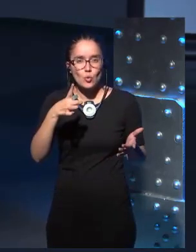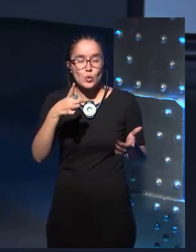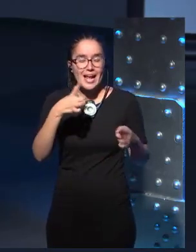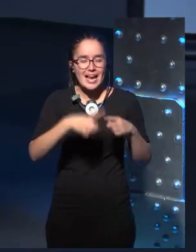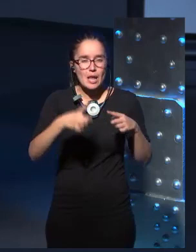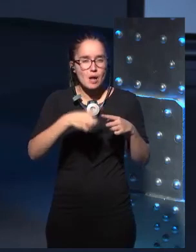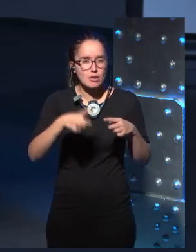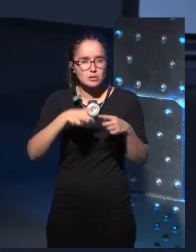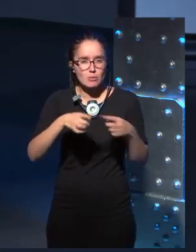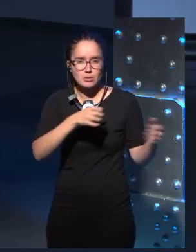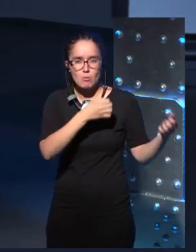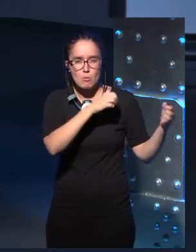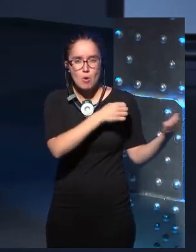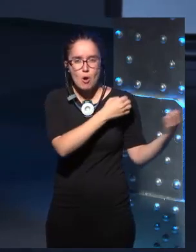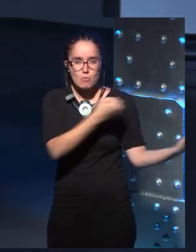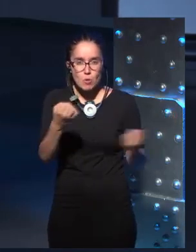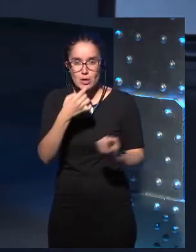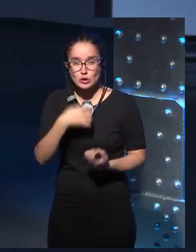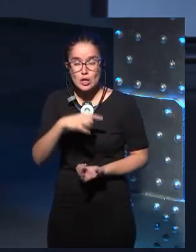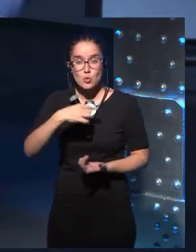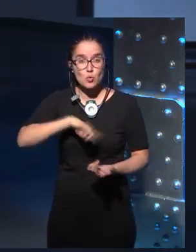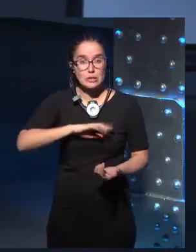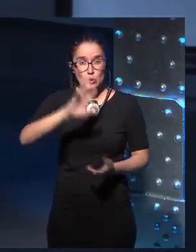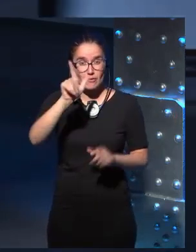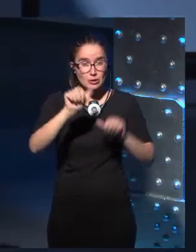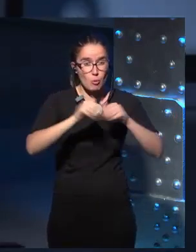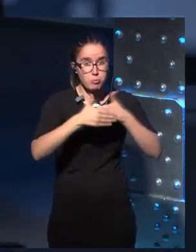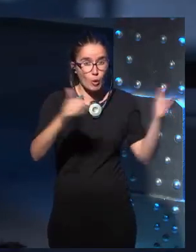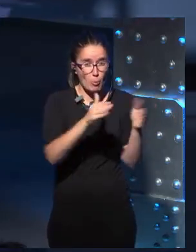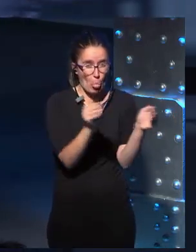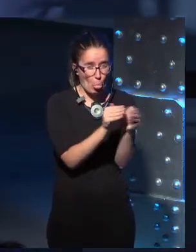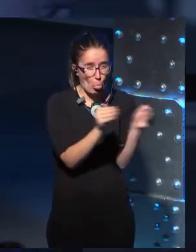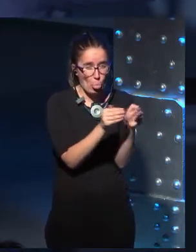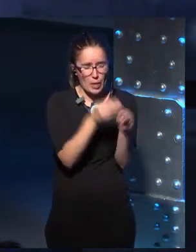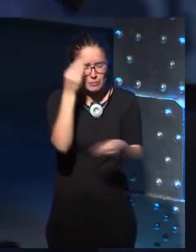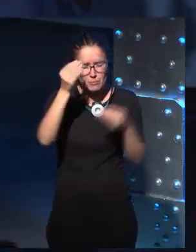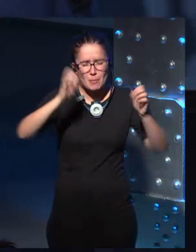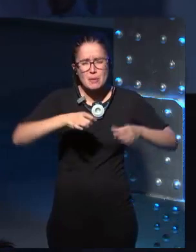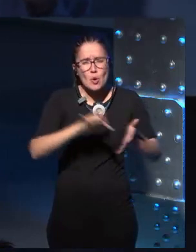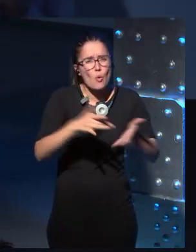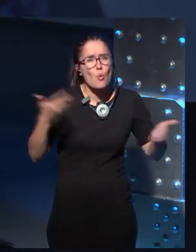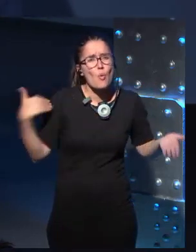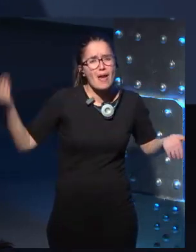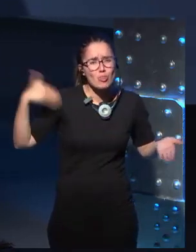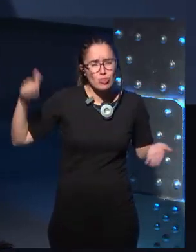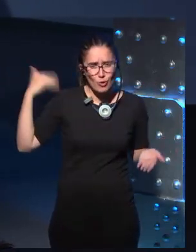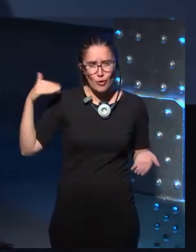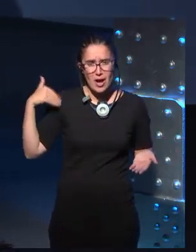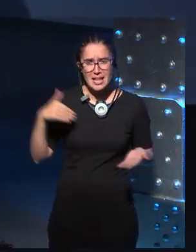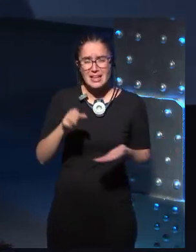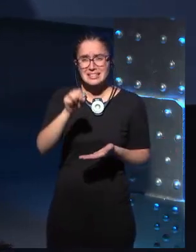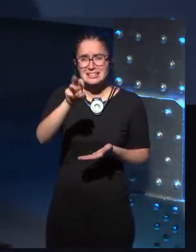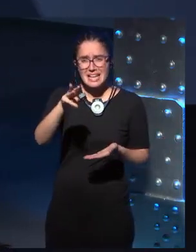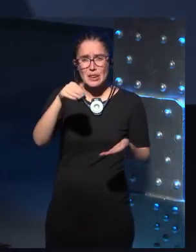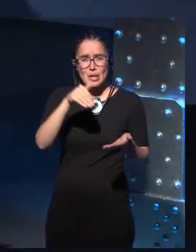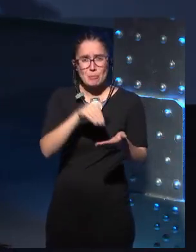small. Now, you may think, okay, but when did this happen? 13.8 billion years ago.